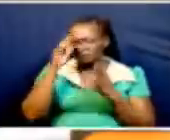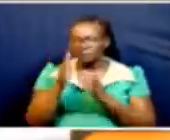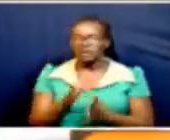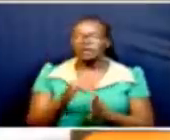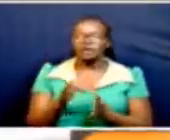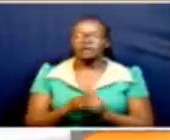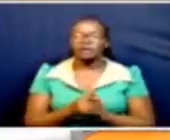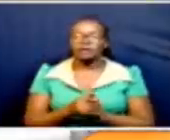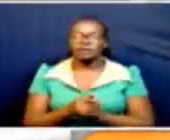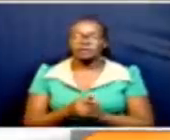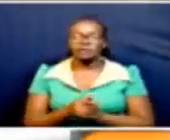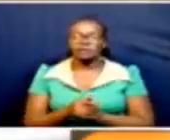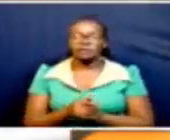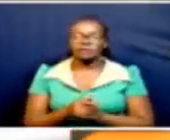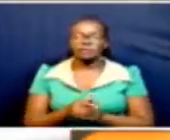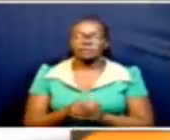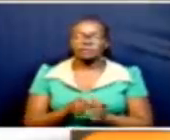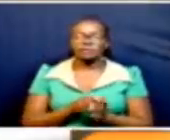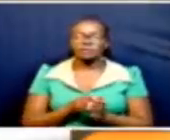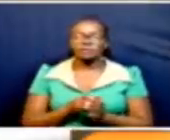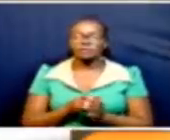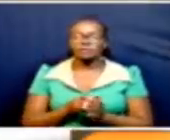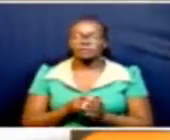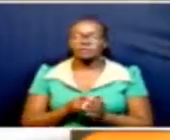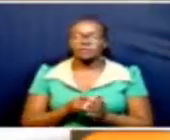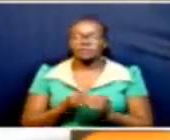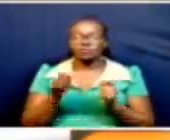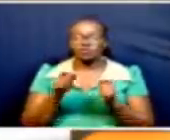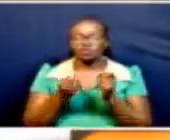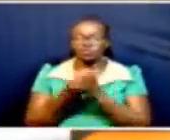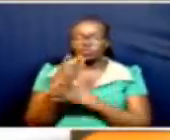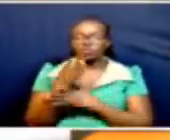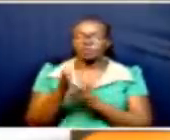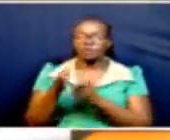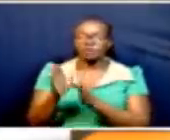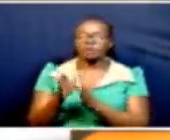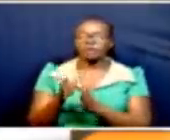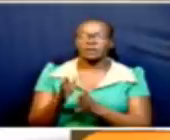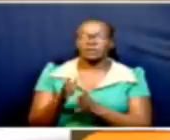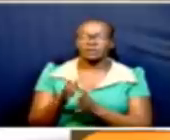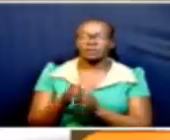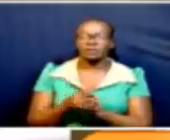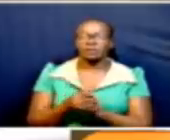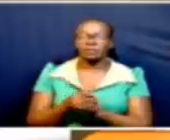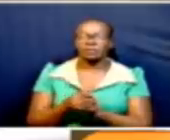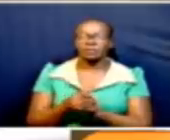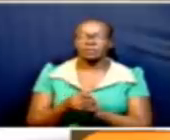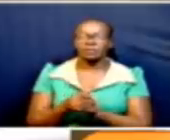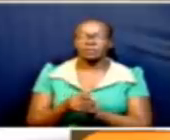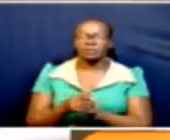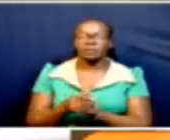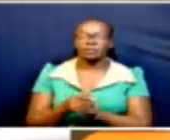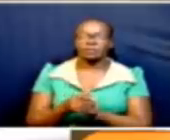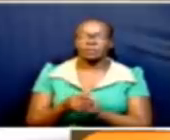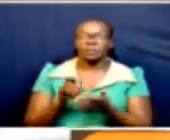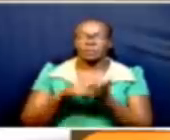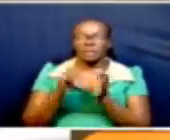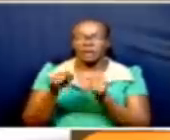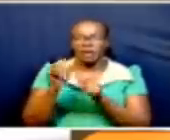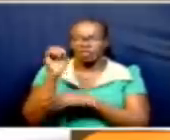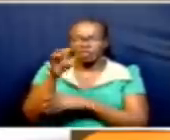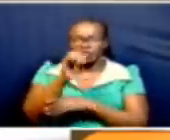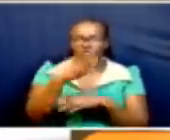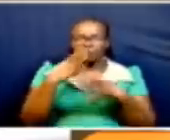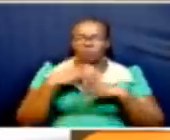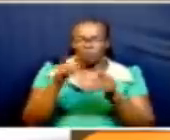governor of Nairobi, I would have created a terminal for these people so that they can drop and pick people in a specific area. But I believe